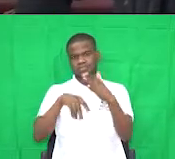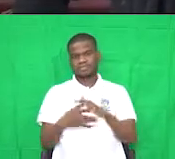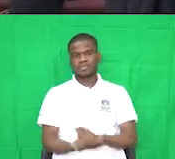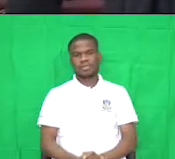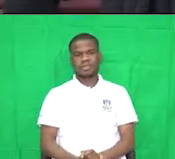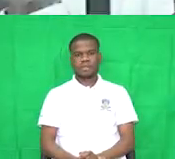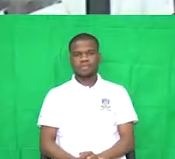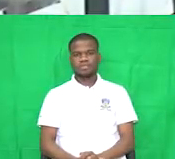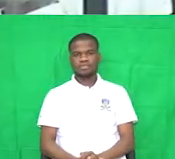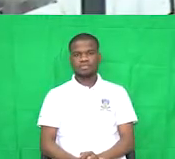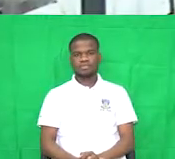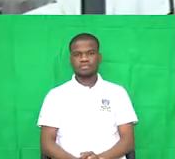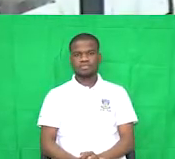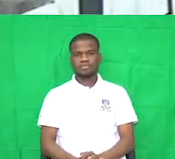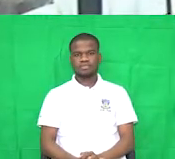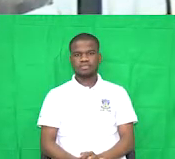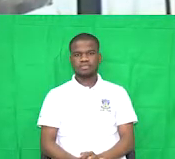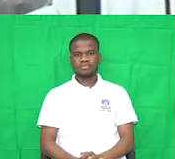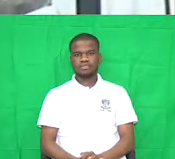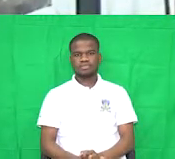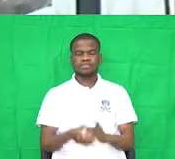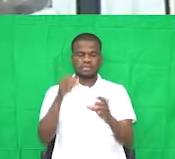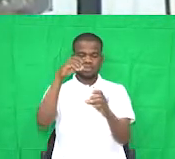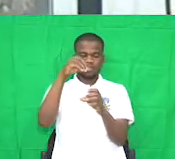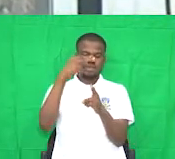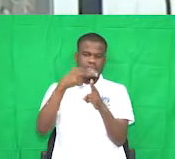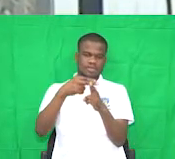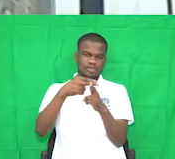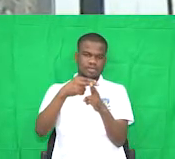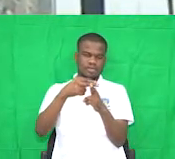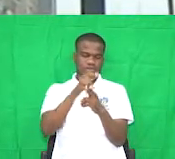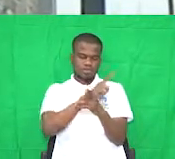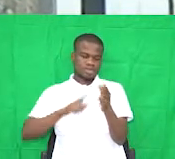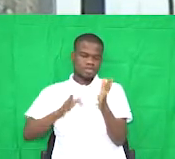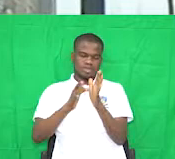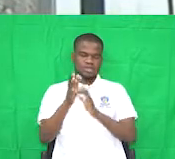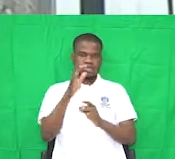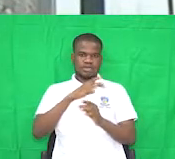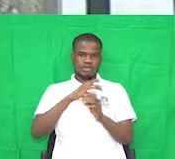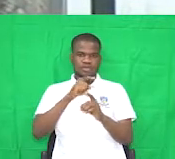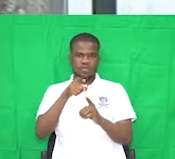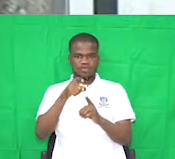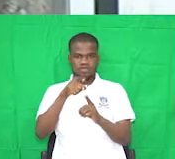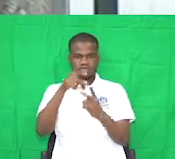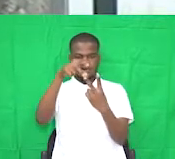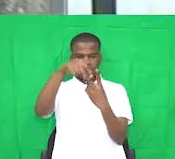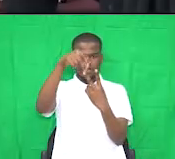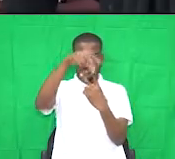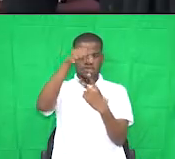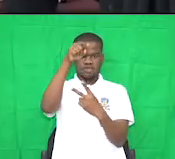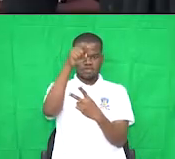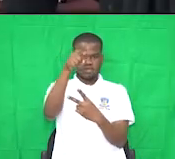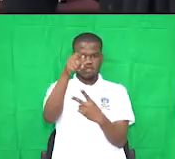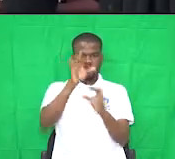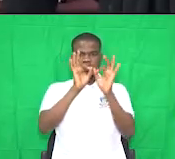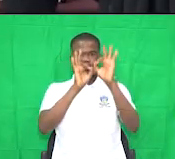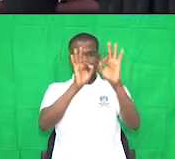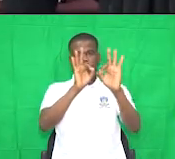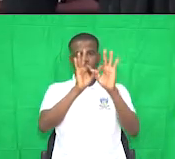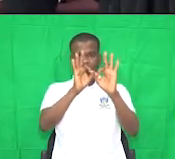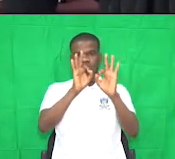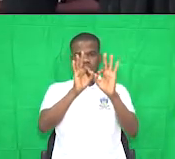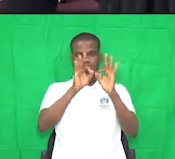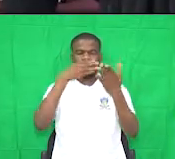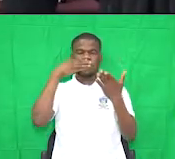Mr. Augustine Ata Odro, in the name of the Lord Jesus Christ, we do now appoint you to preach the